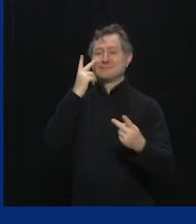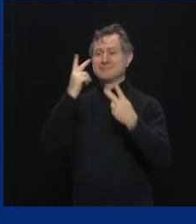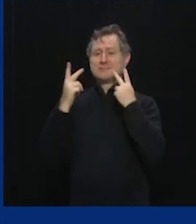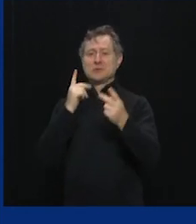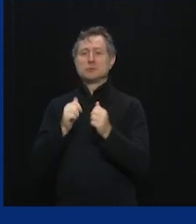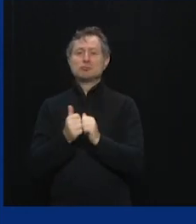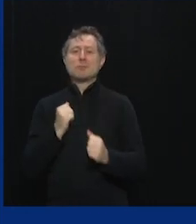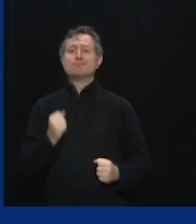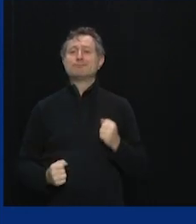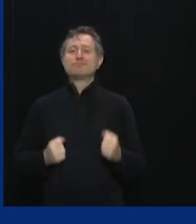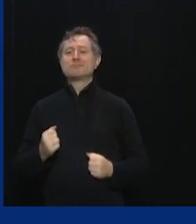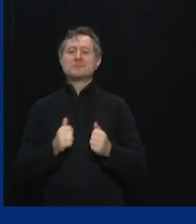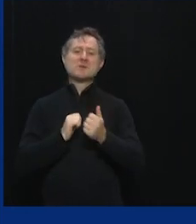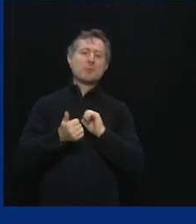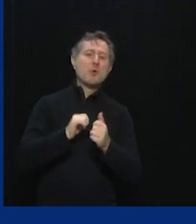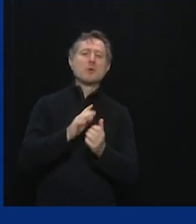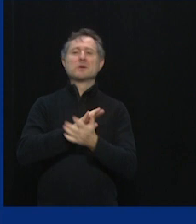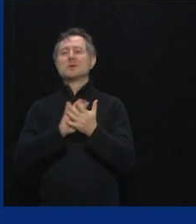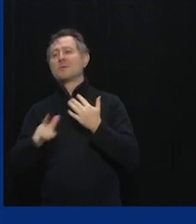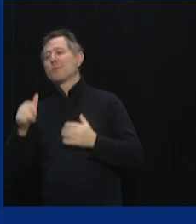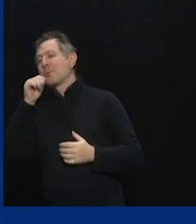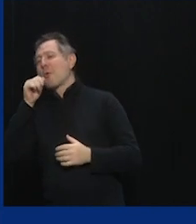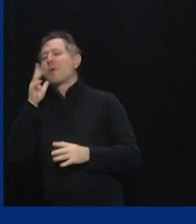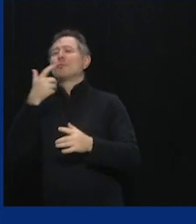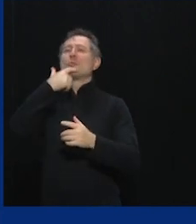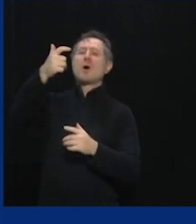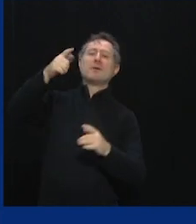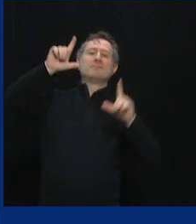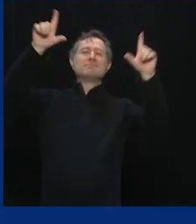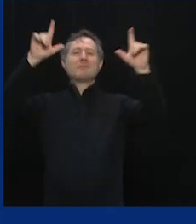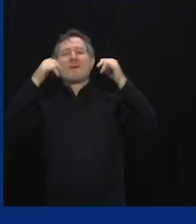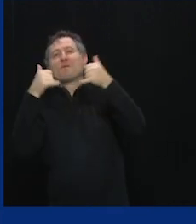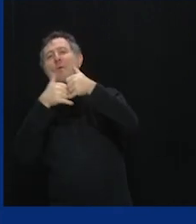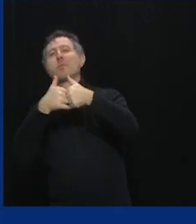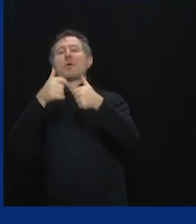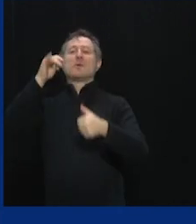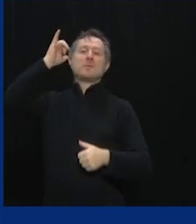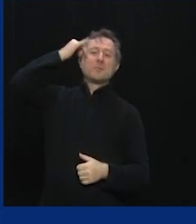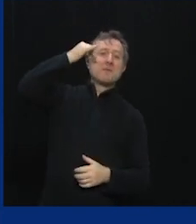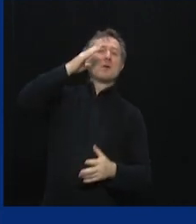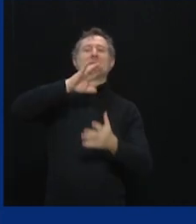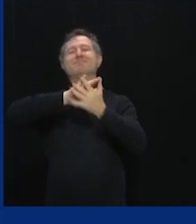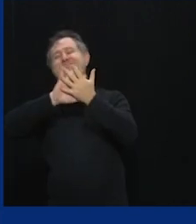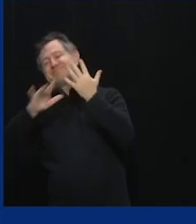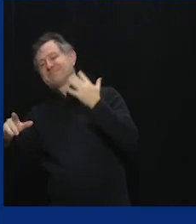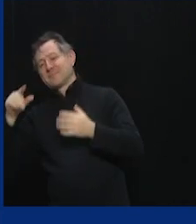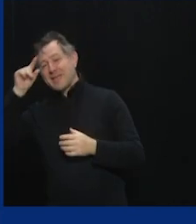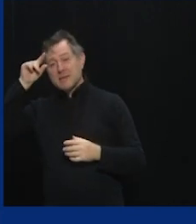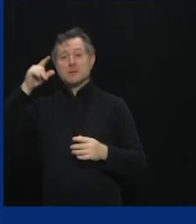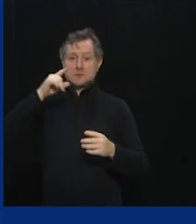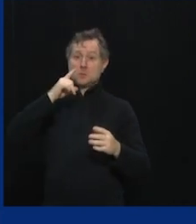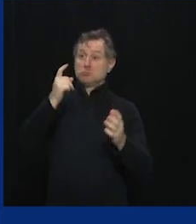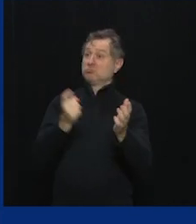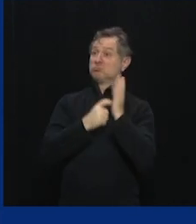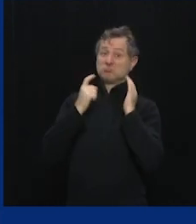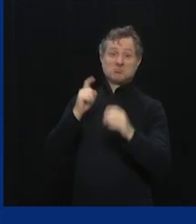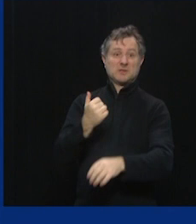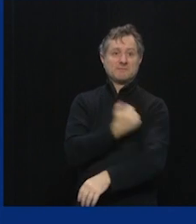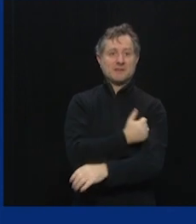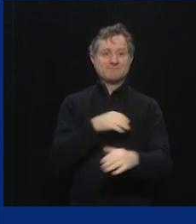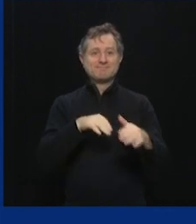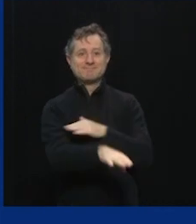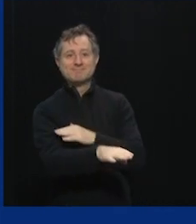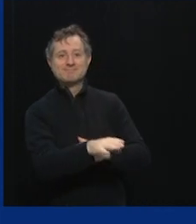People wear their masks, walking the streets, and people are being really smart about it. Or they're vaccinated. You have to be vaccinated to go into many of the facilities, and that's what's making the